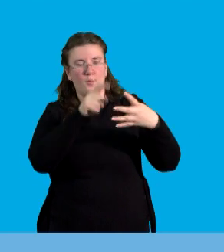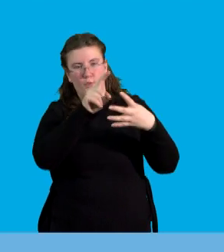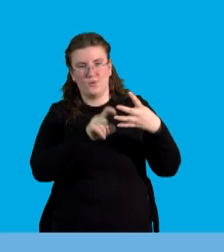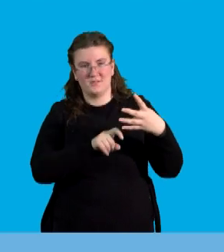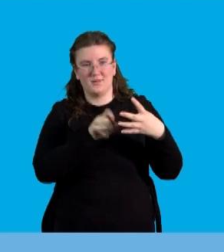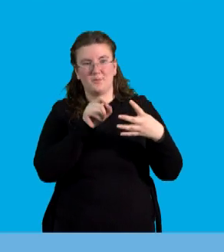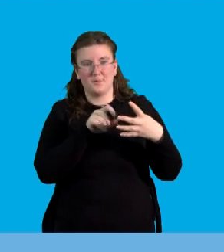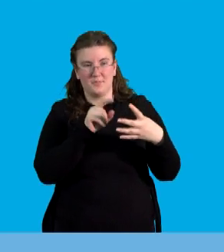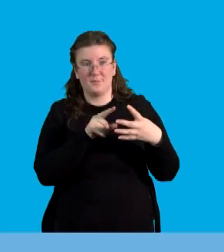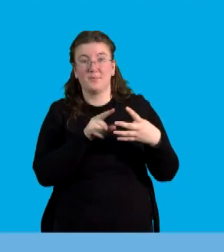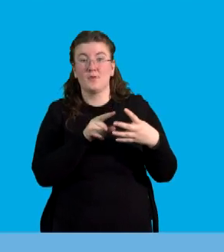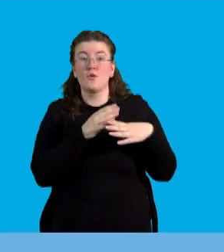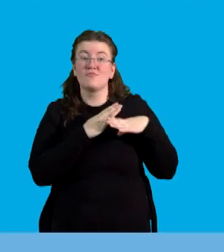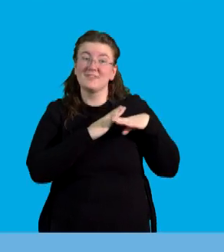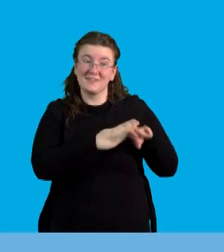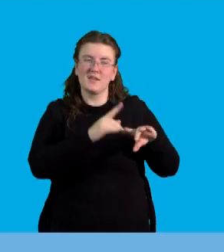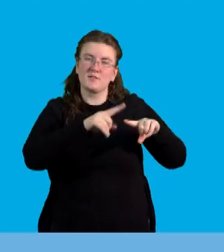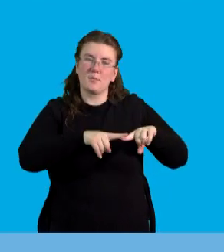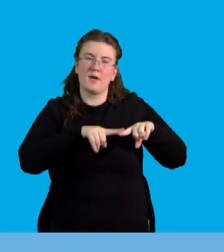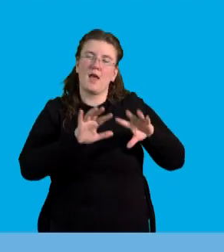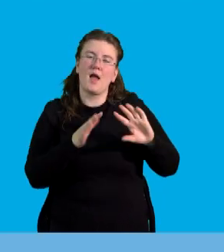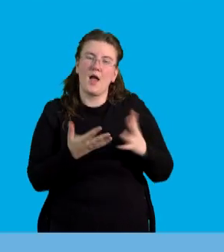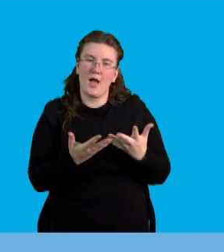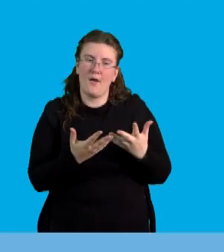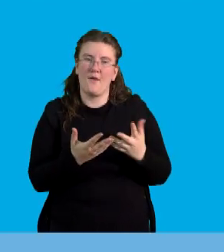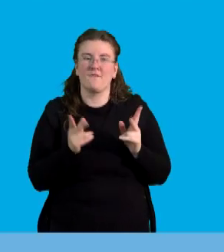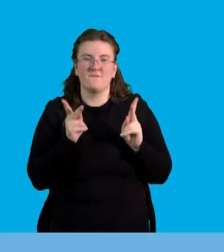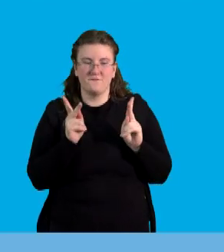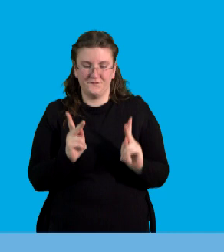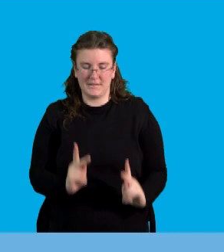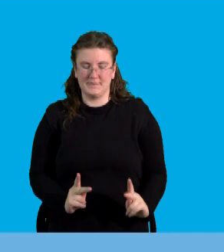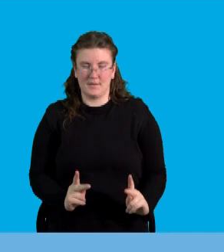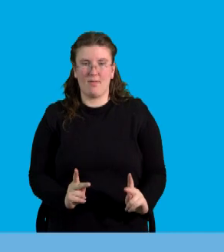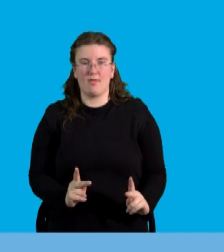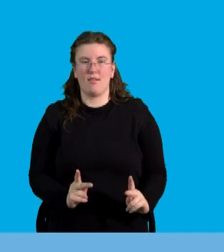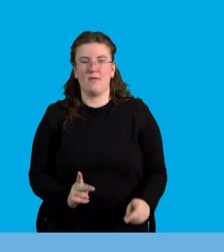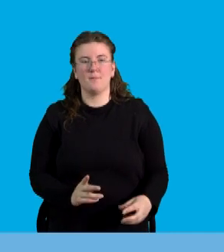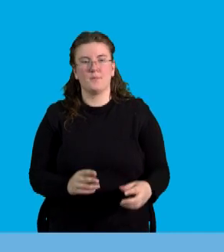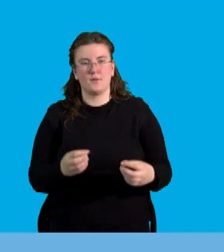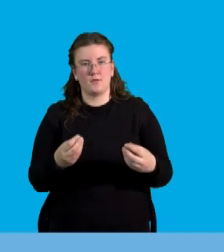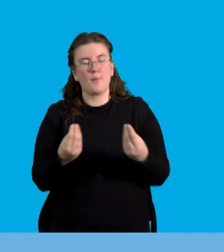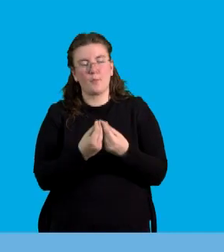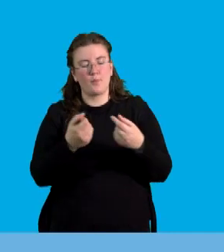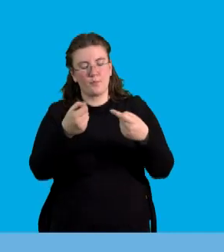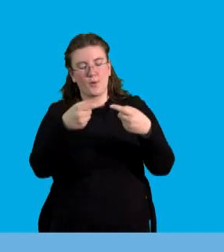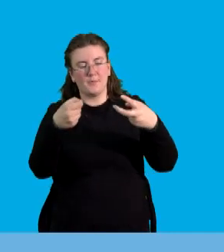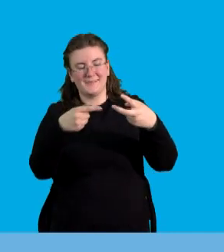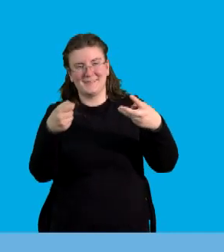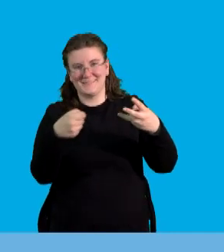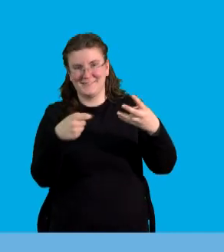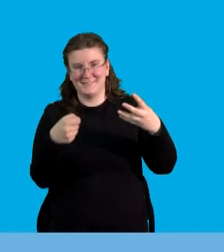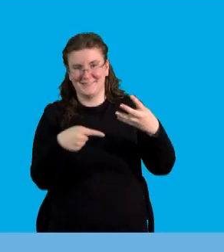So each resistor has, or each conductor has certain properties that is going to determine its resistance,